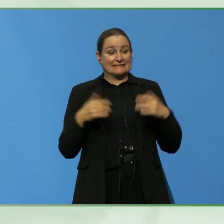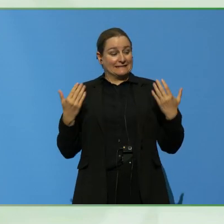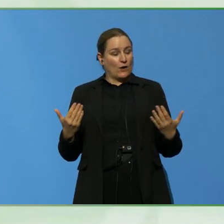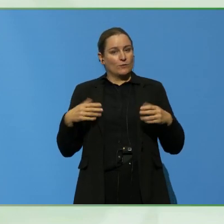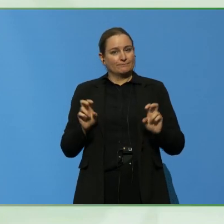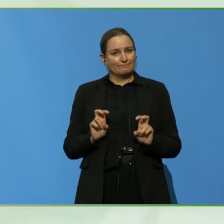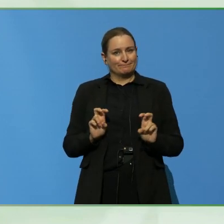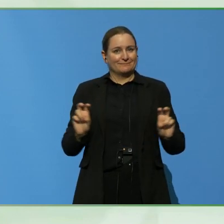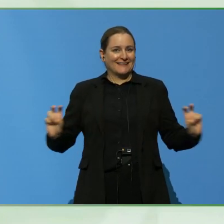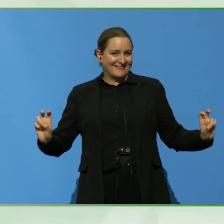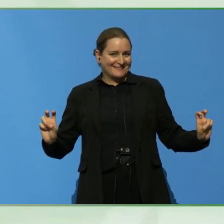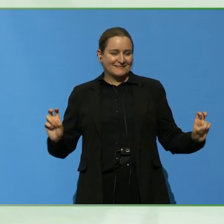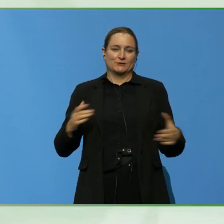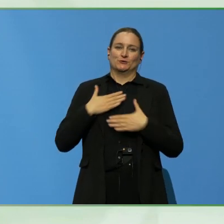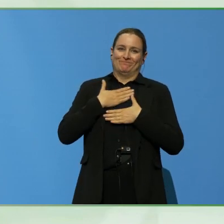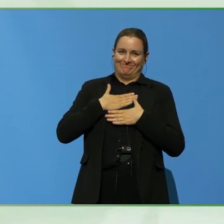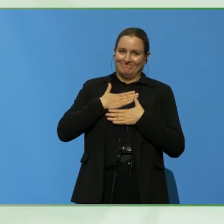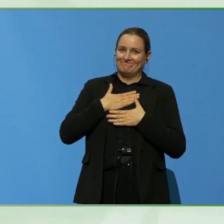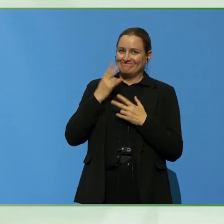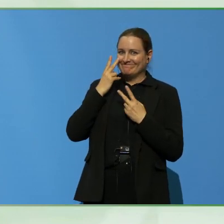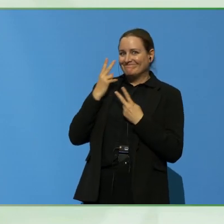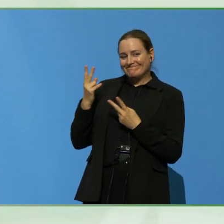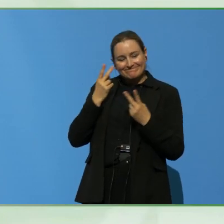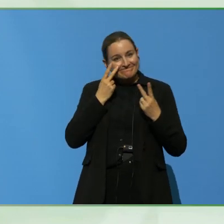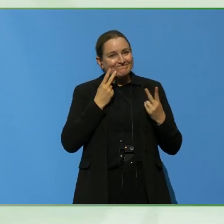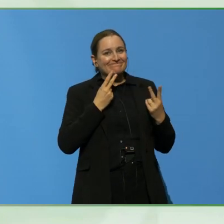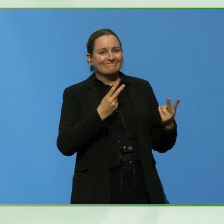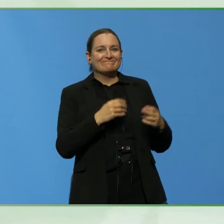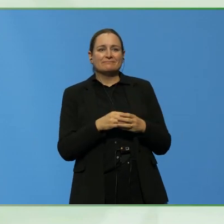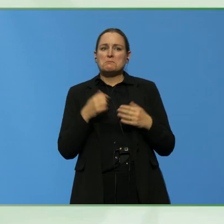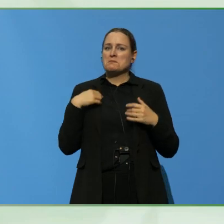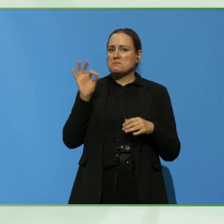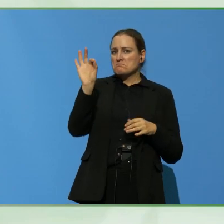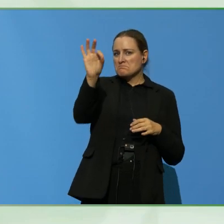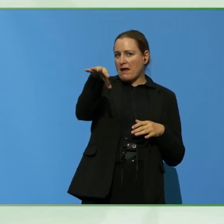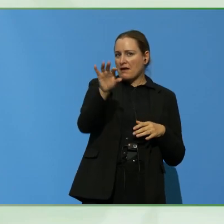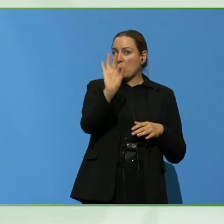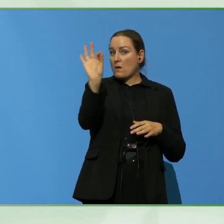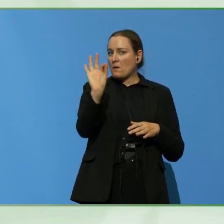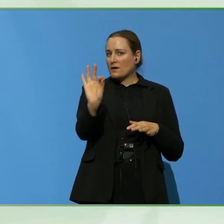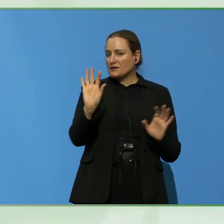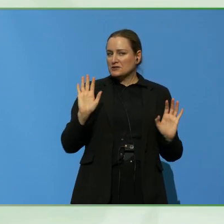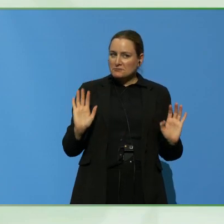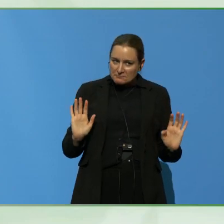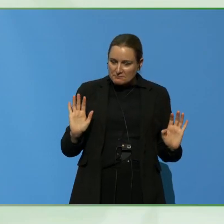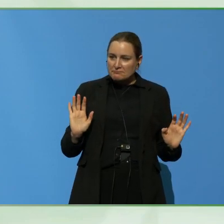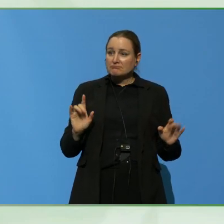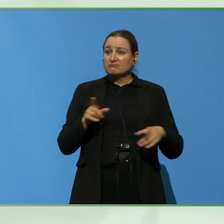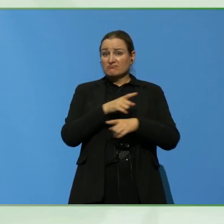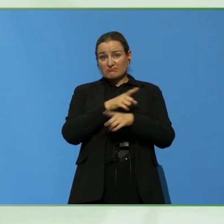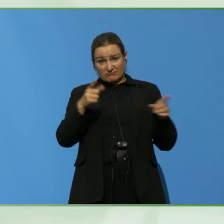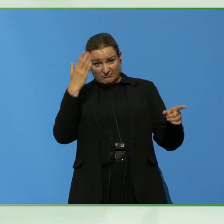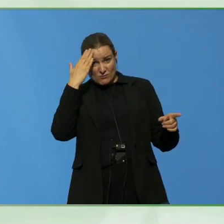I have with me here. Let's start with a question. Do you know the global report